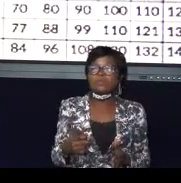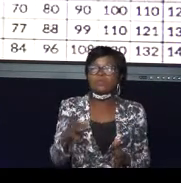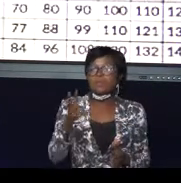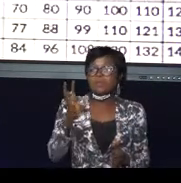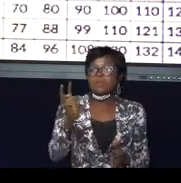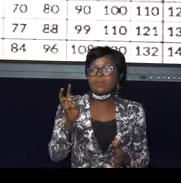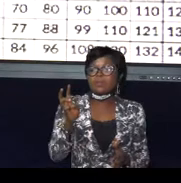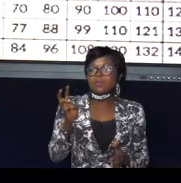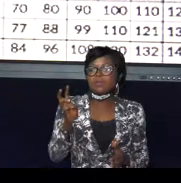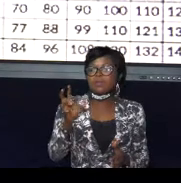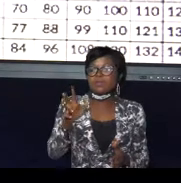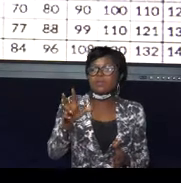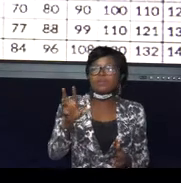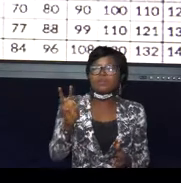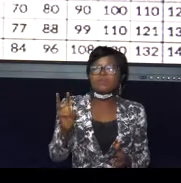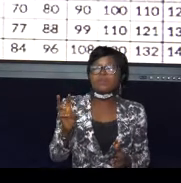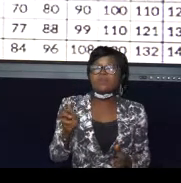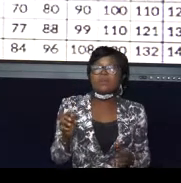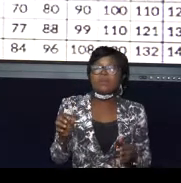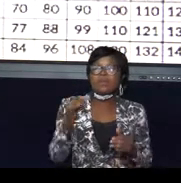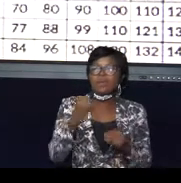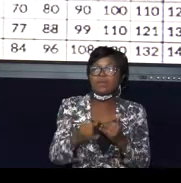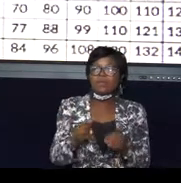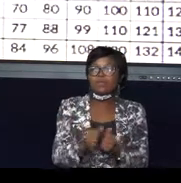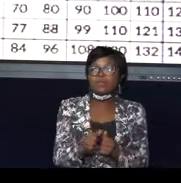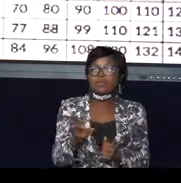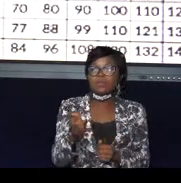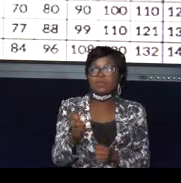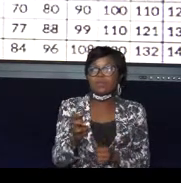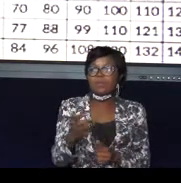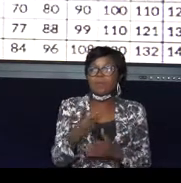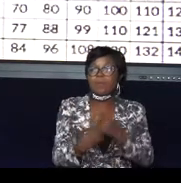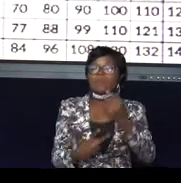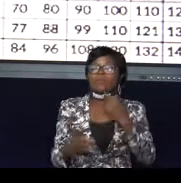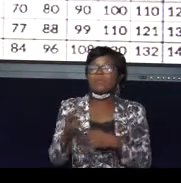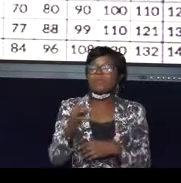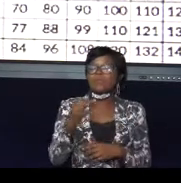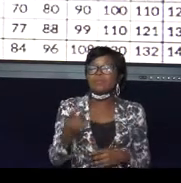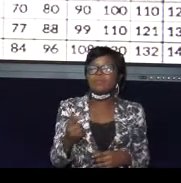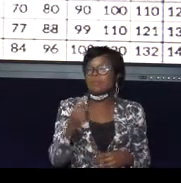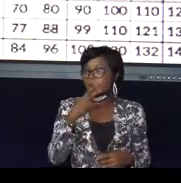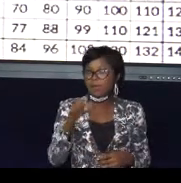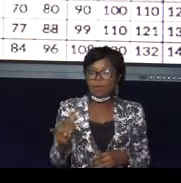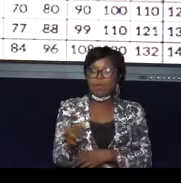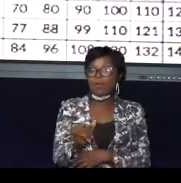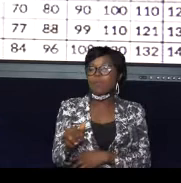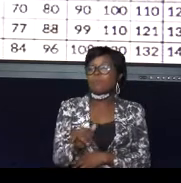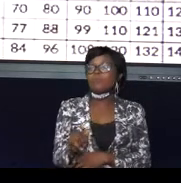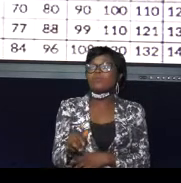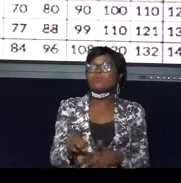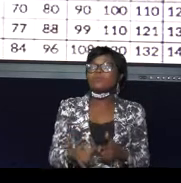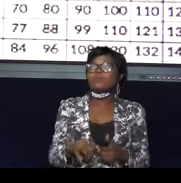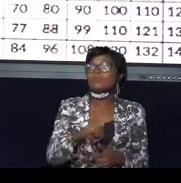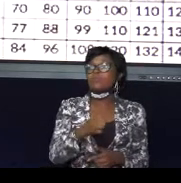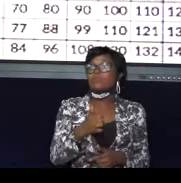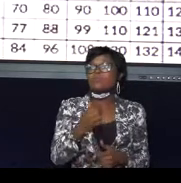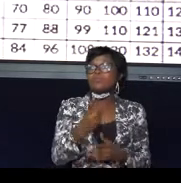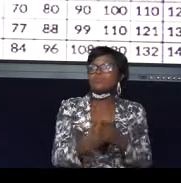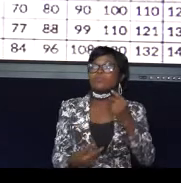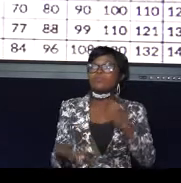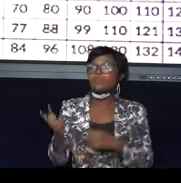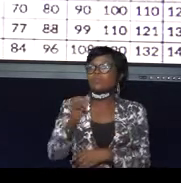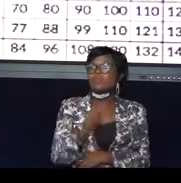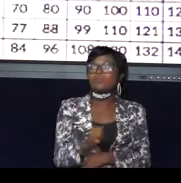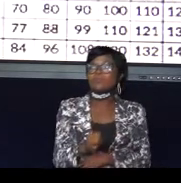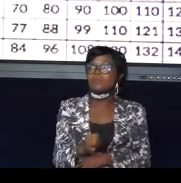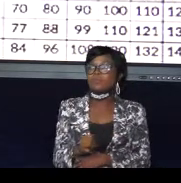0. We'll also see 36 along the line because 36 ends with 6, and both of them, 0 and 6, tells us that 2 is a factor of